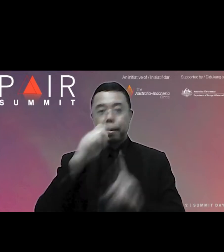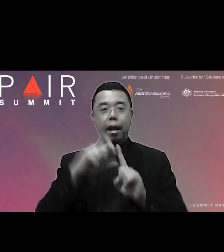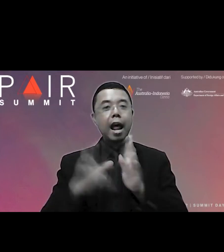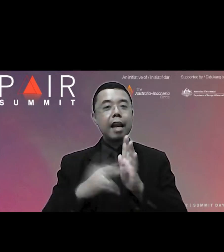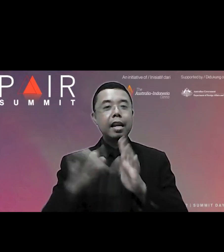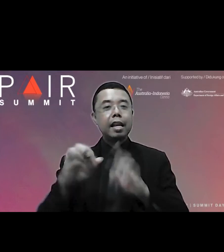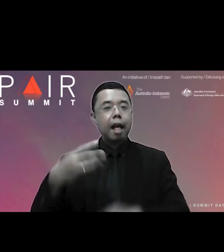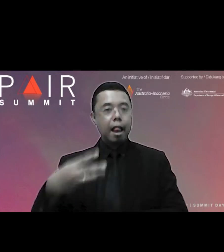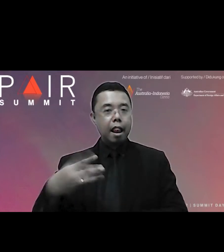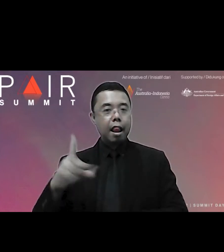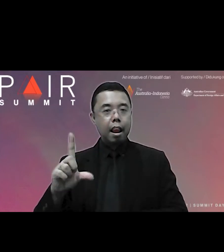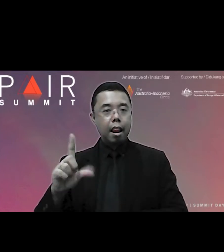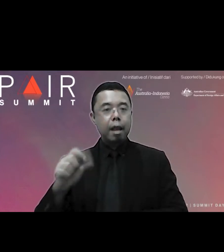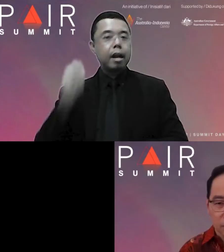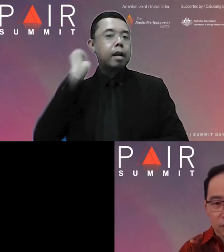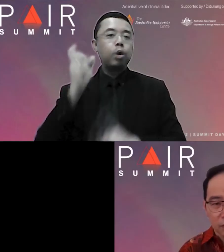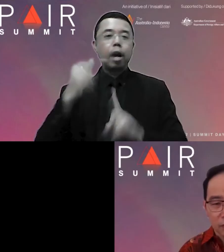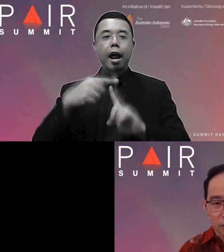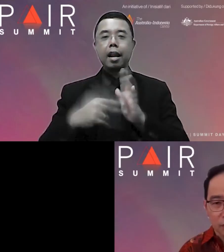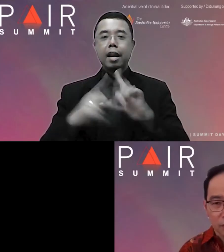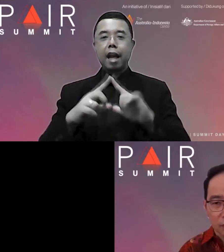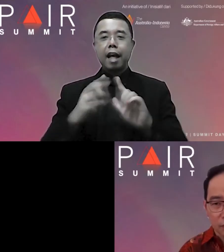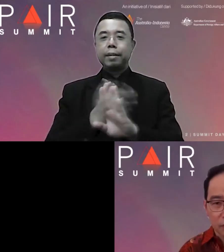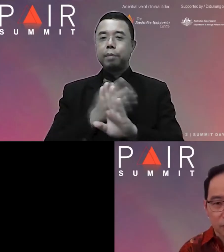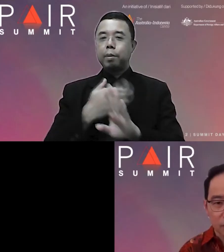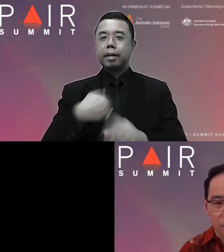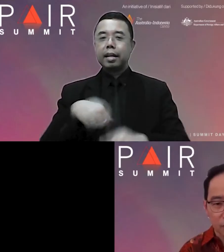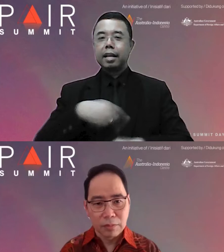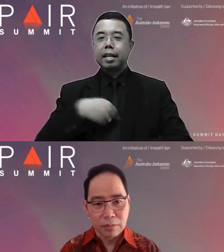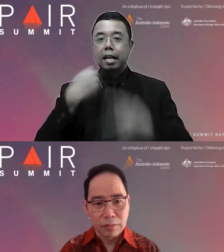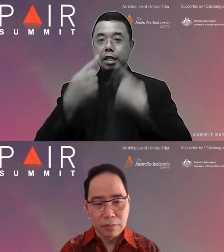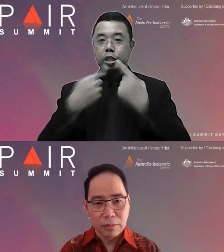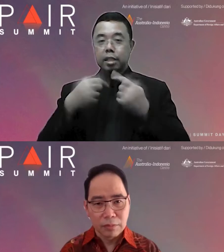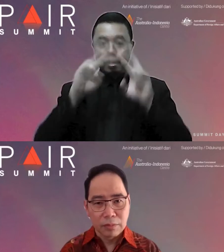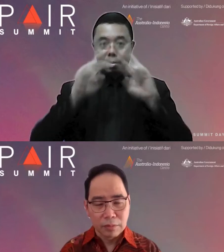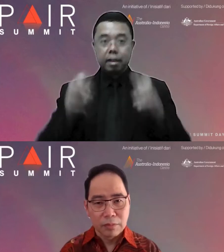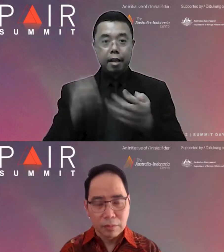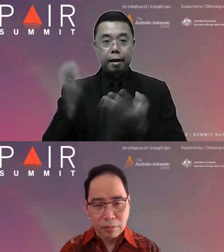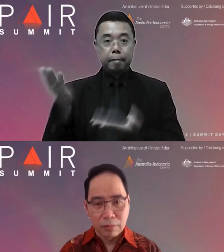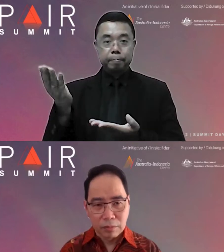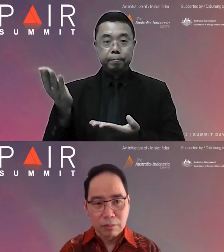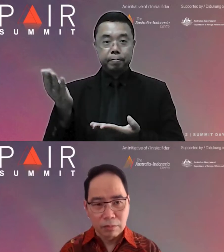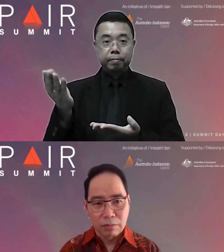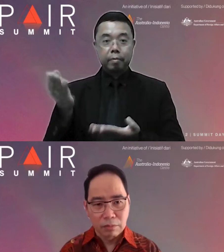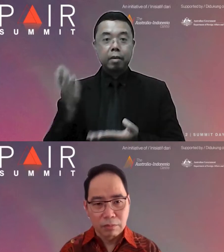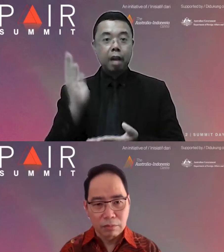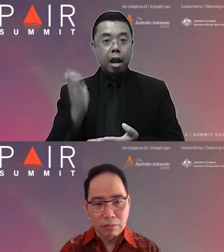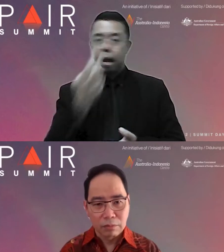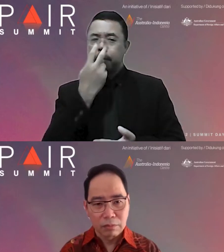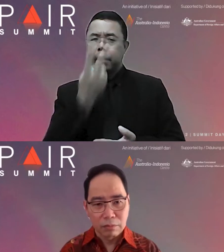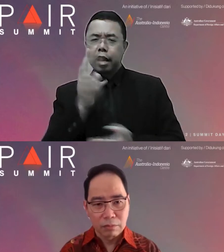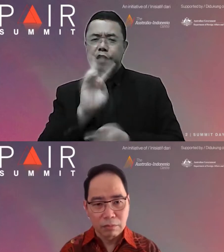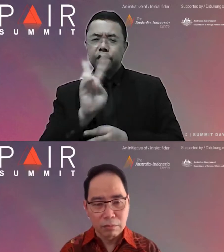before we go into your research, you just show that short that short video with our